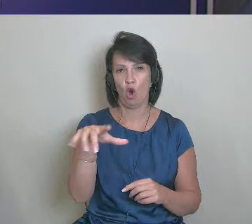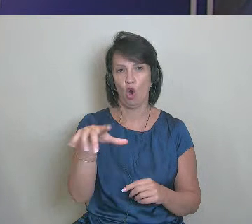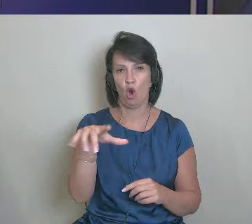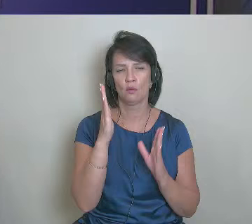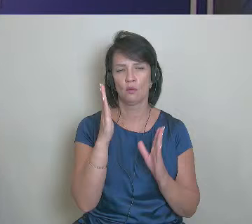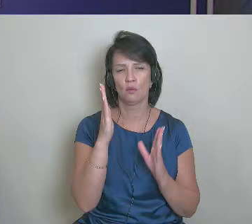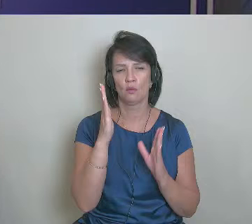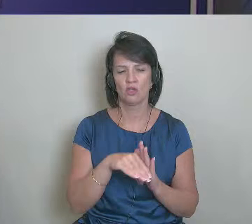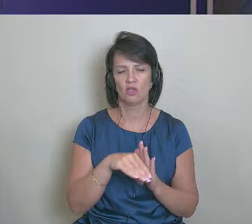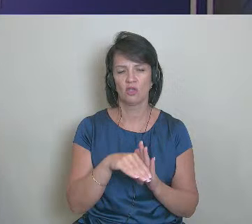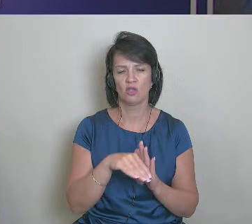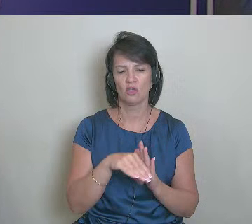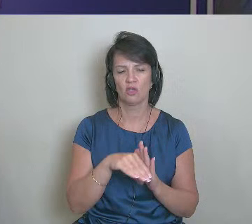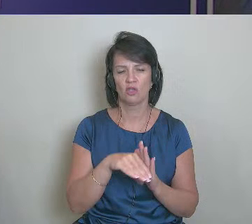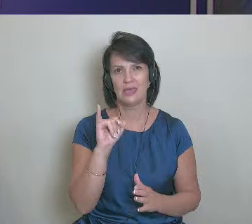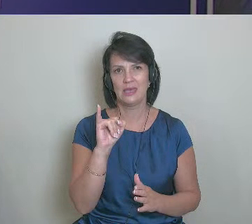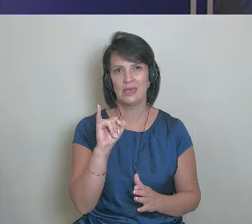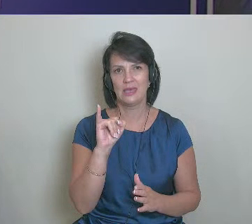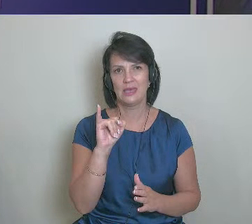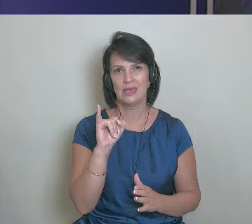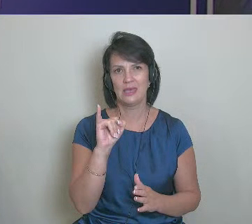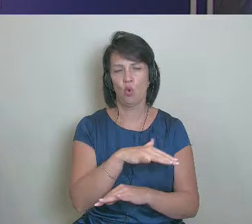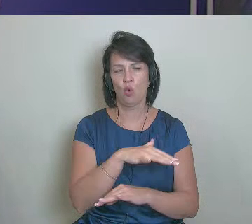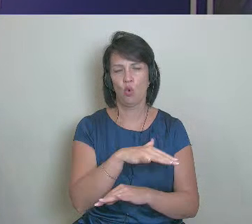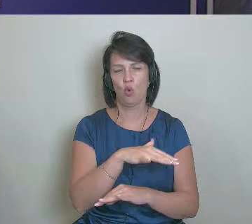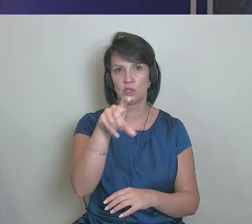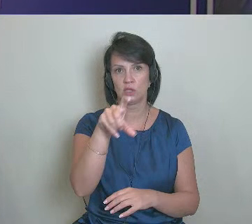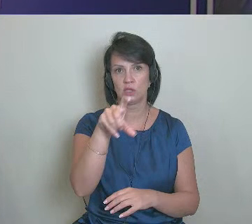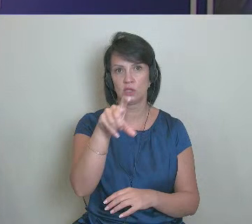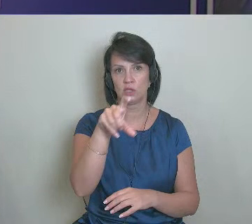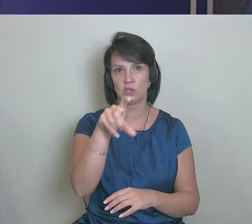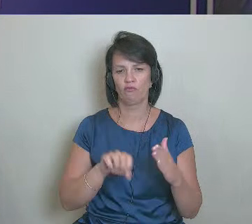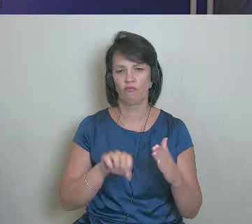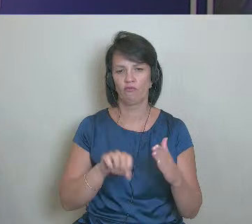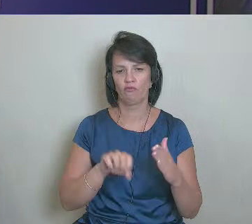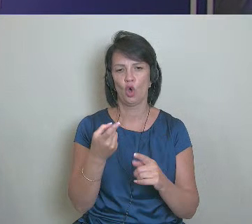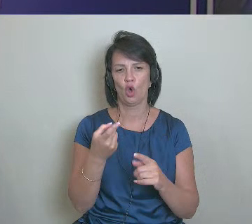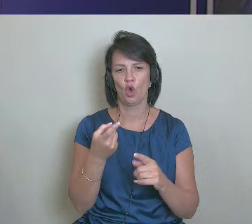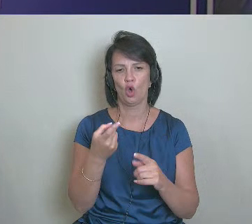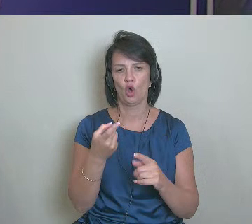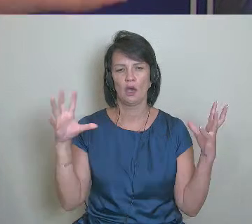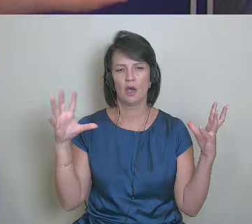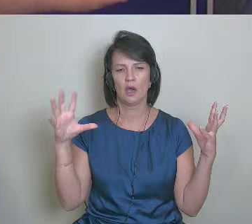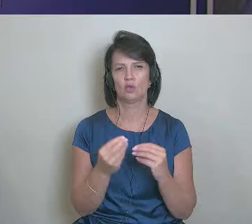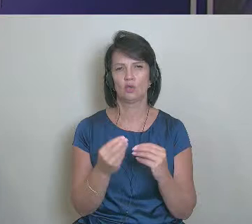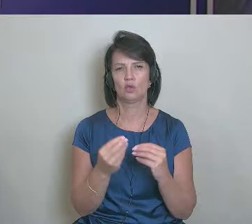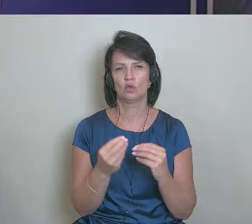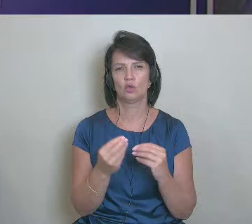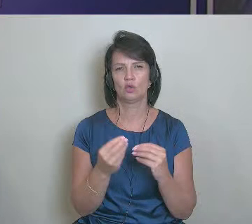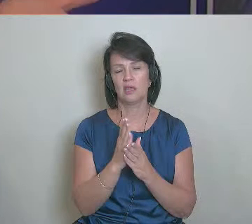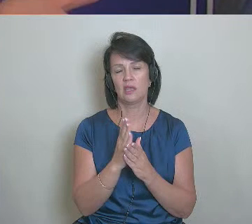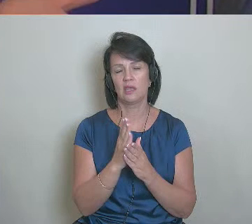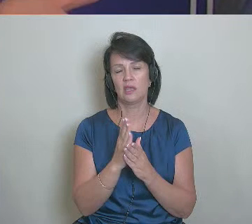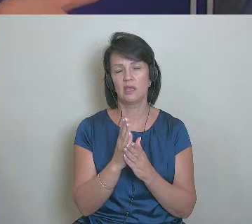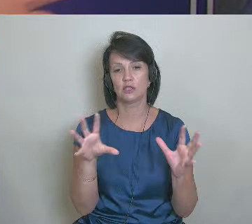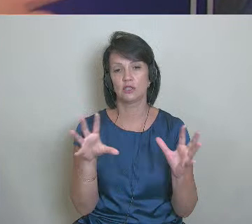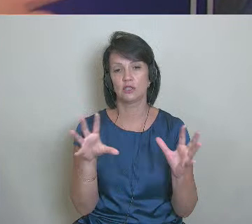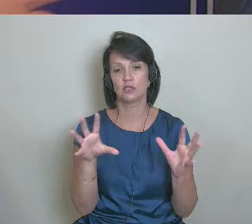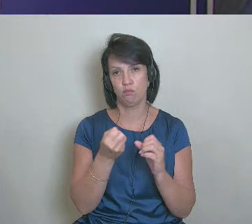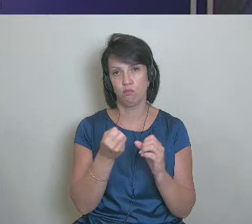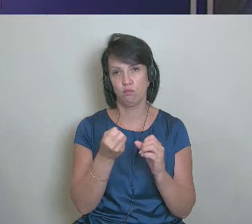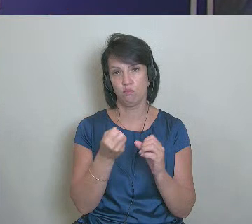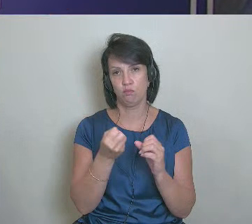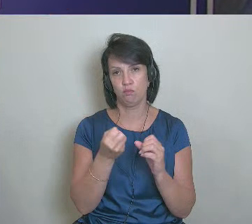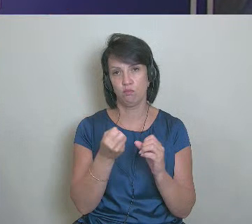have elections in most of the communities on October 25, and the large